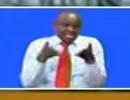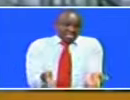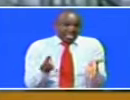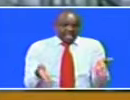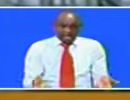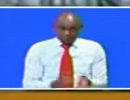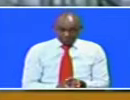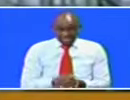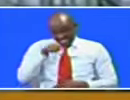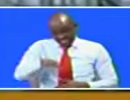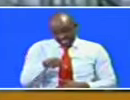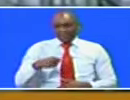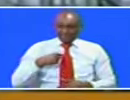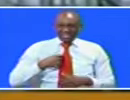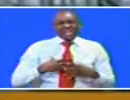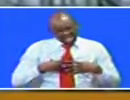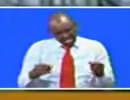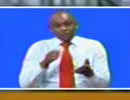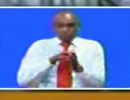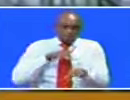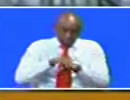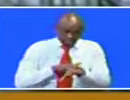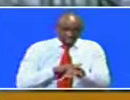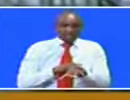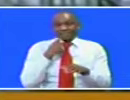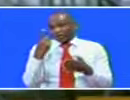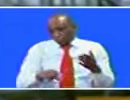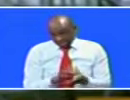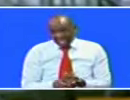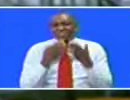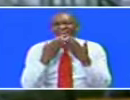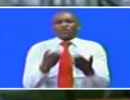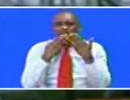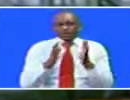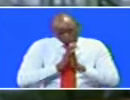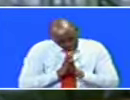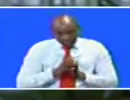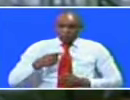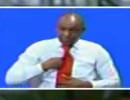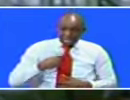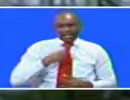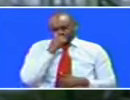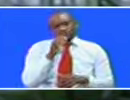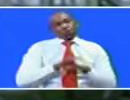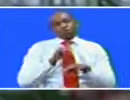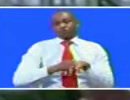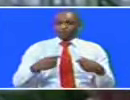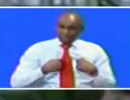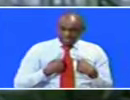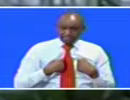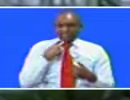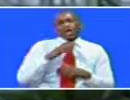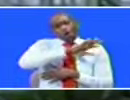now, where I'm recovering greatly. So I want to thank you all for your best wishes and for your prayers. I've received all of